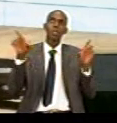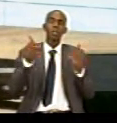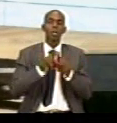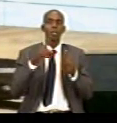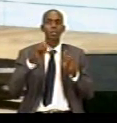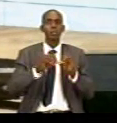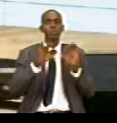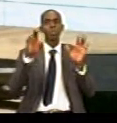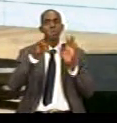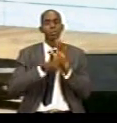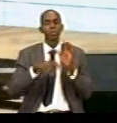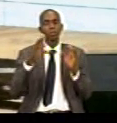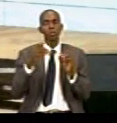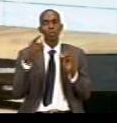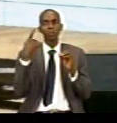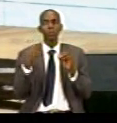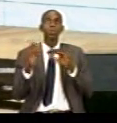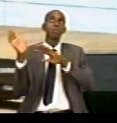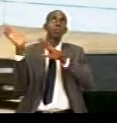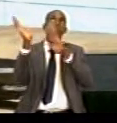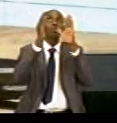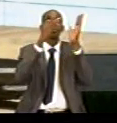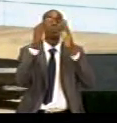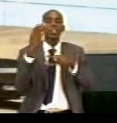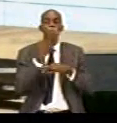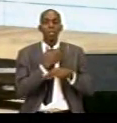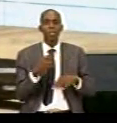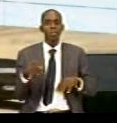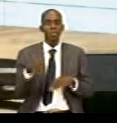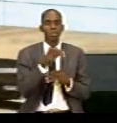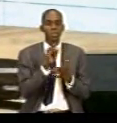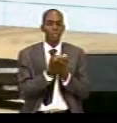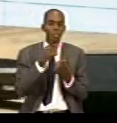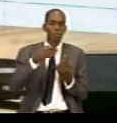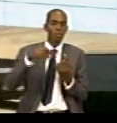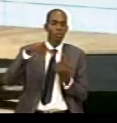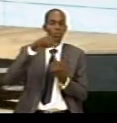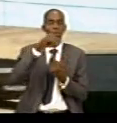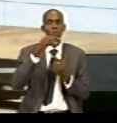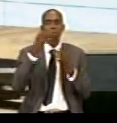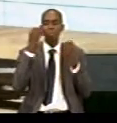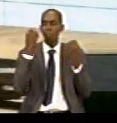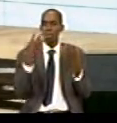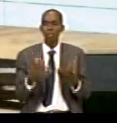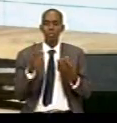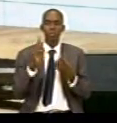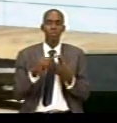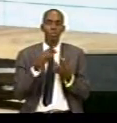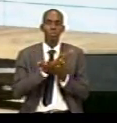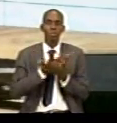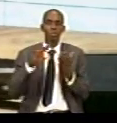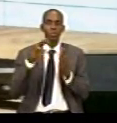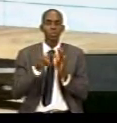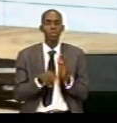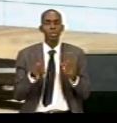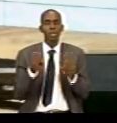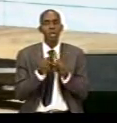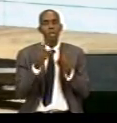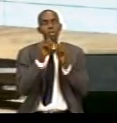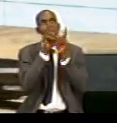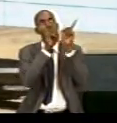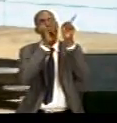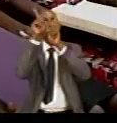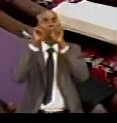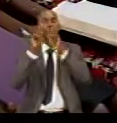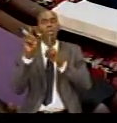the firmament, and they that turn many to righteousness as the stars,